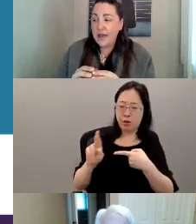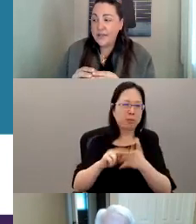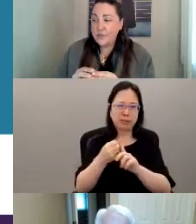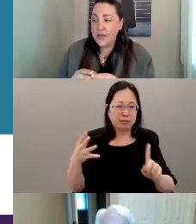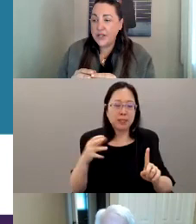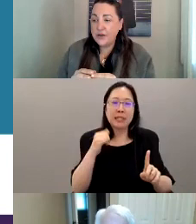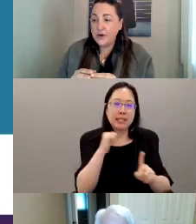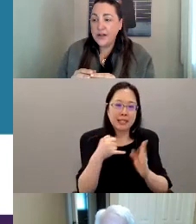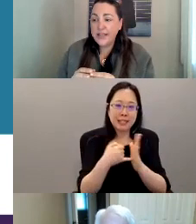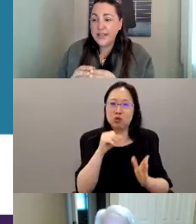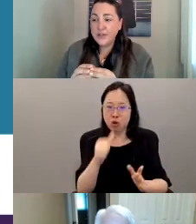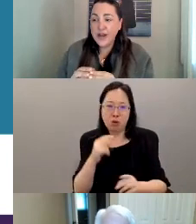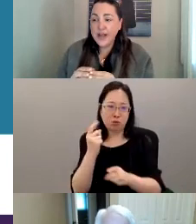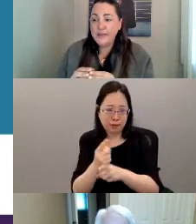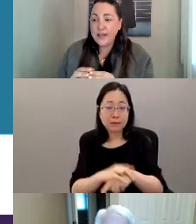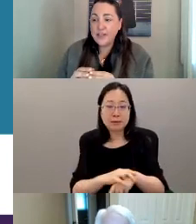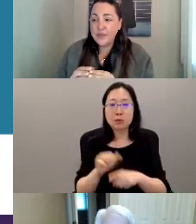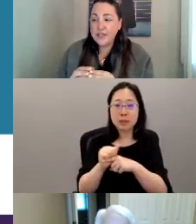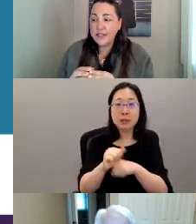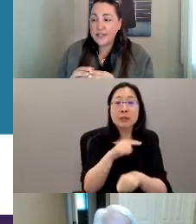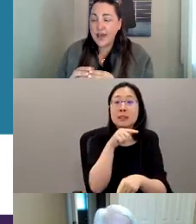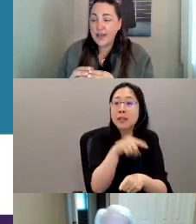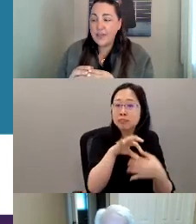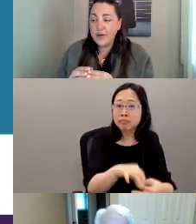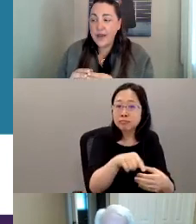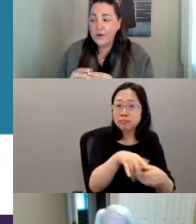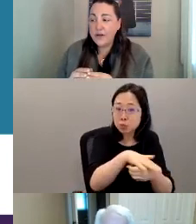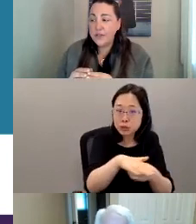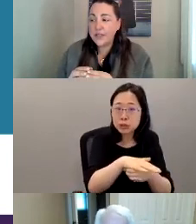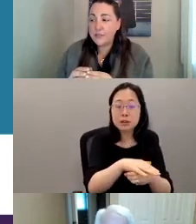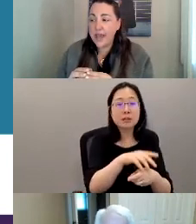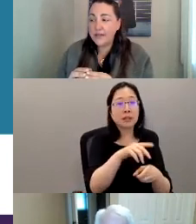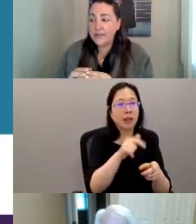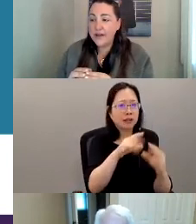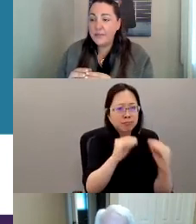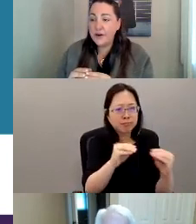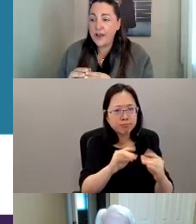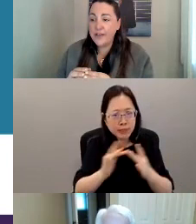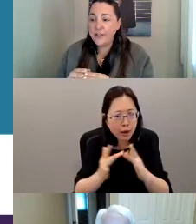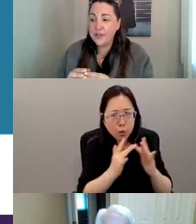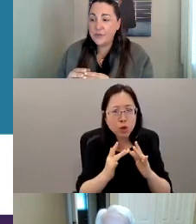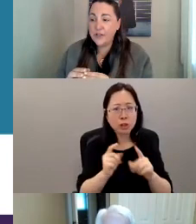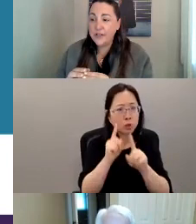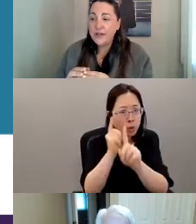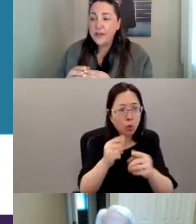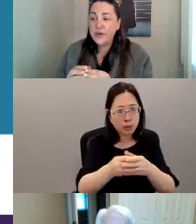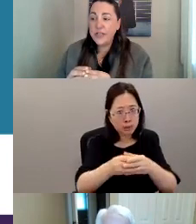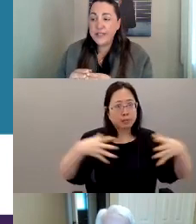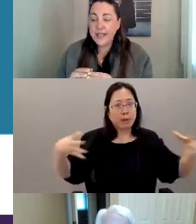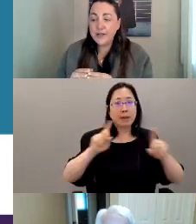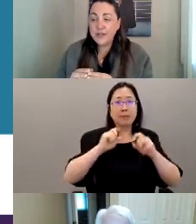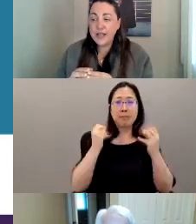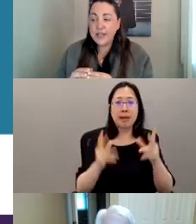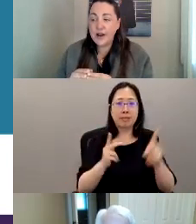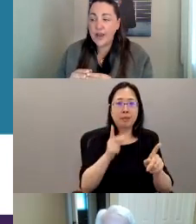within this region, organizing training events to assist their network to expand the number of individuals who